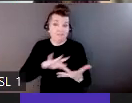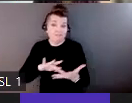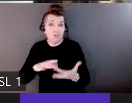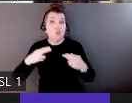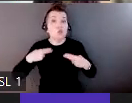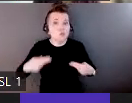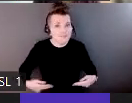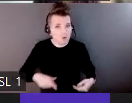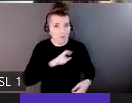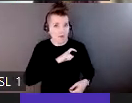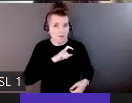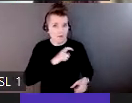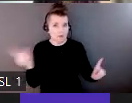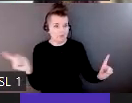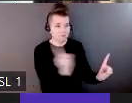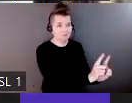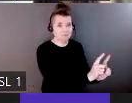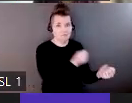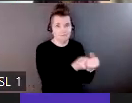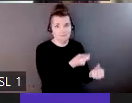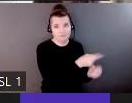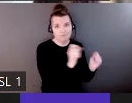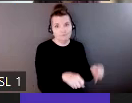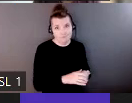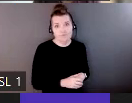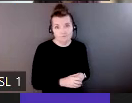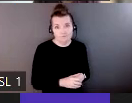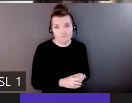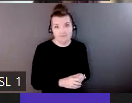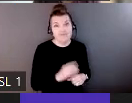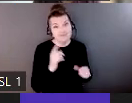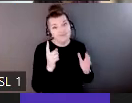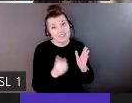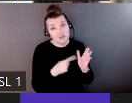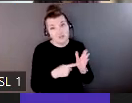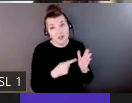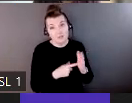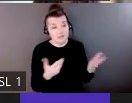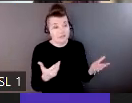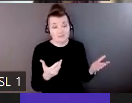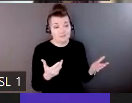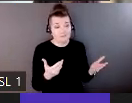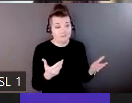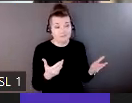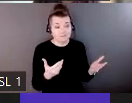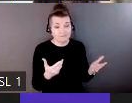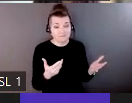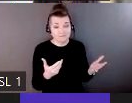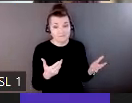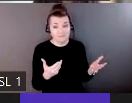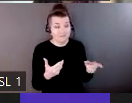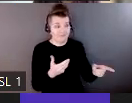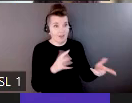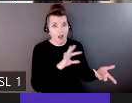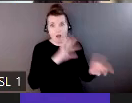you. Let's call it a fact to us folks here. Sometimes we need to deal with the crisis and that rips the Band-Aid, which means